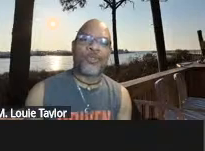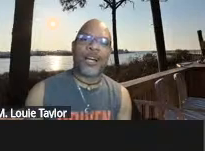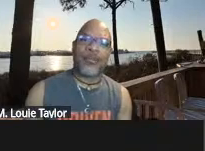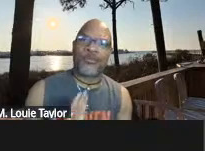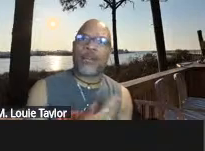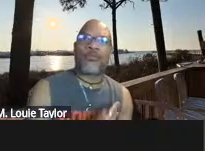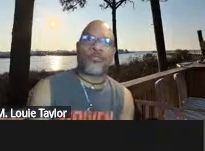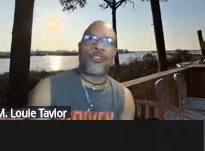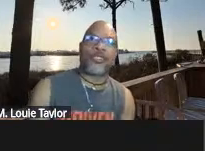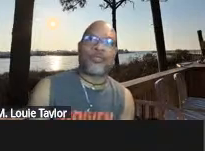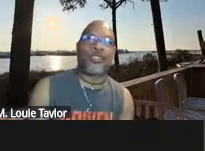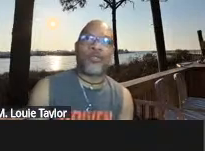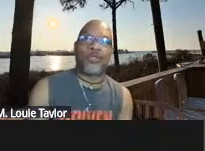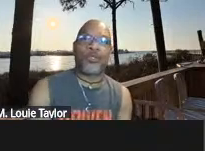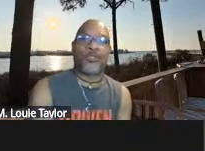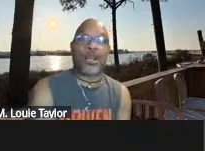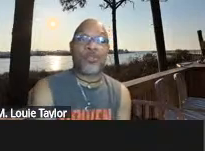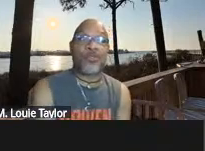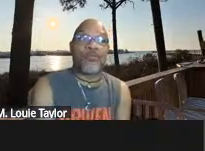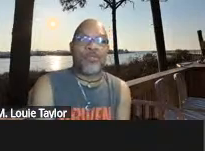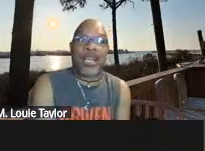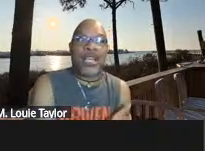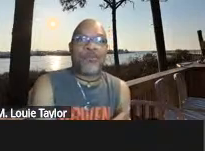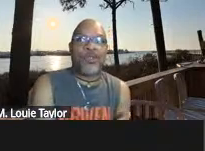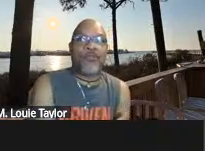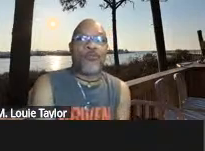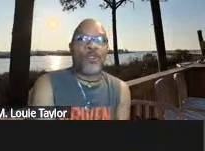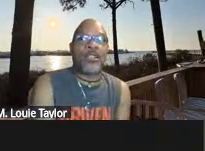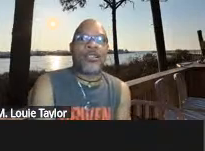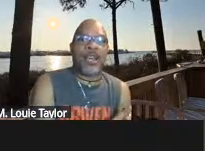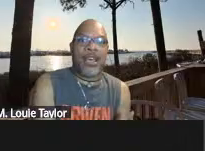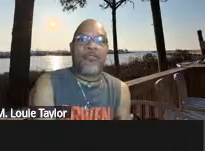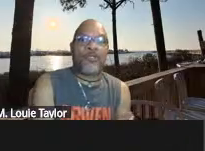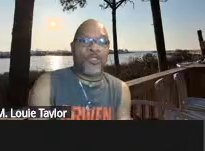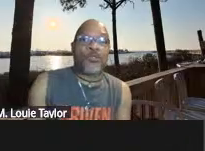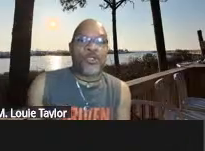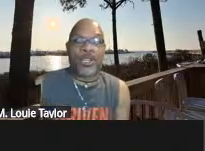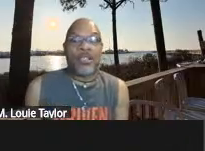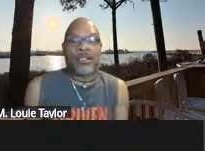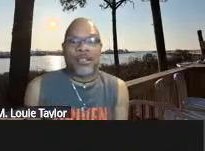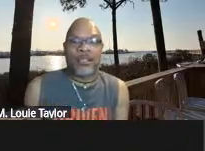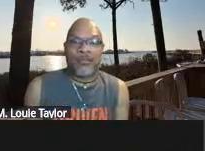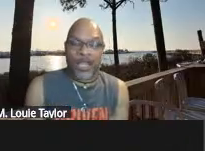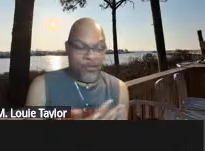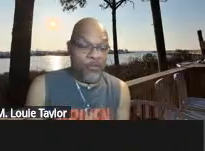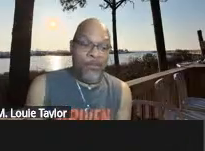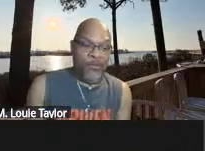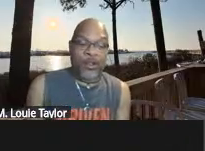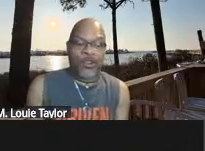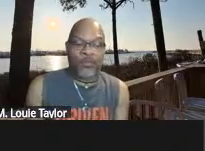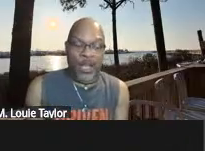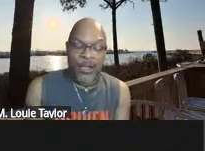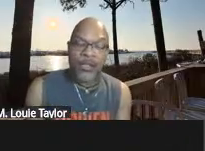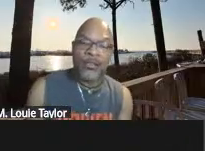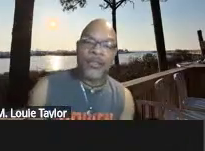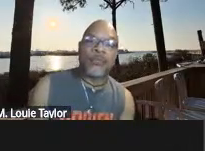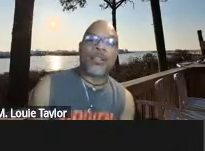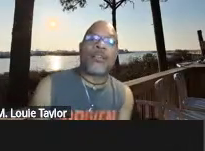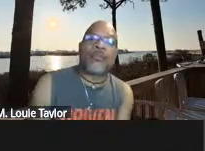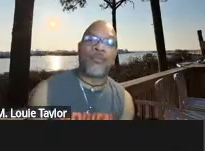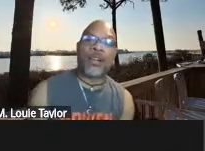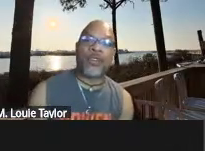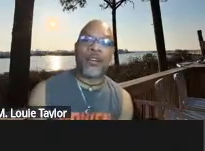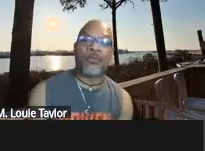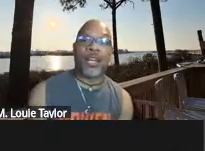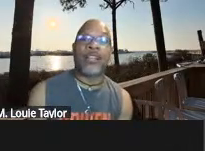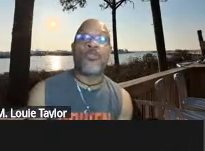So I prefer to, do the drops. That keeps me from wanting to have those cookies in like right before I go to bed. I'm like,